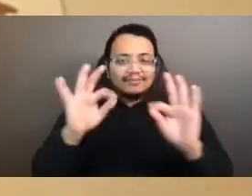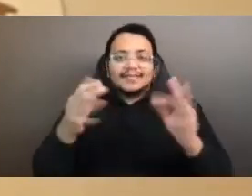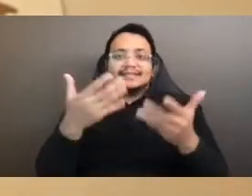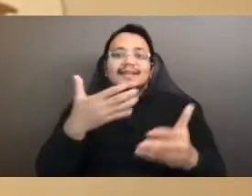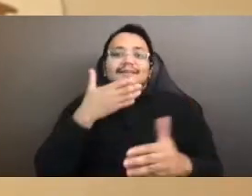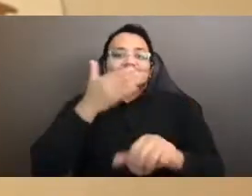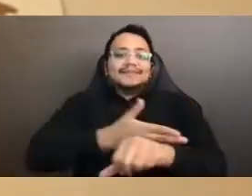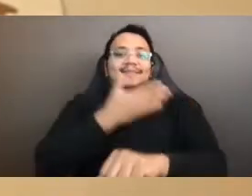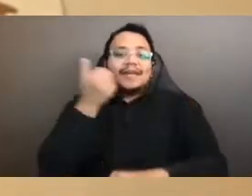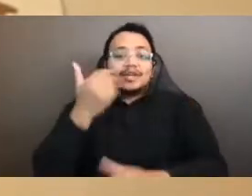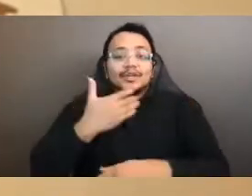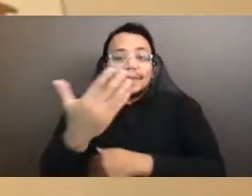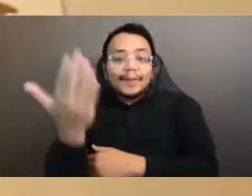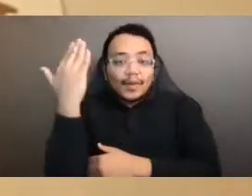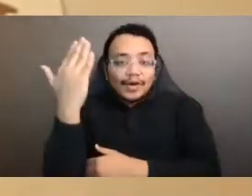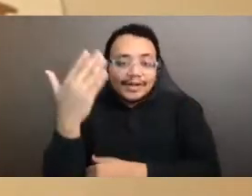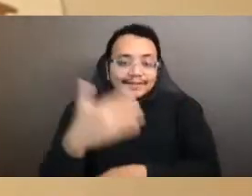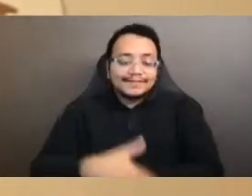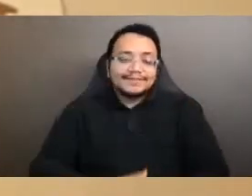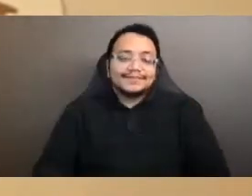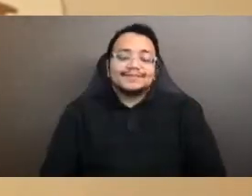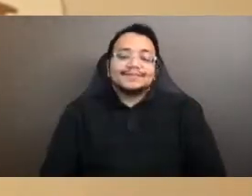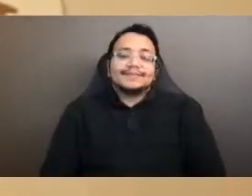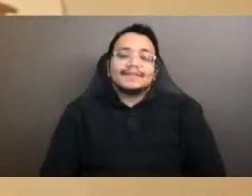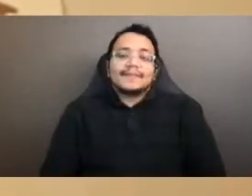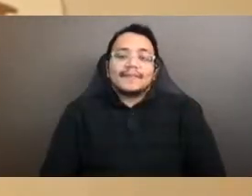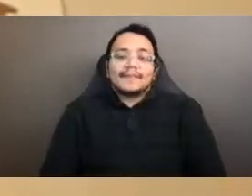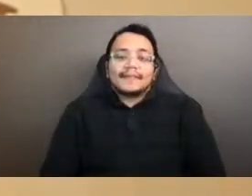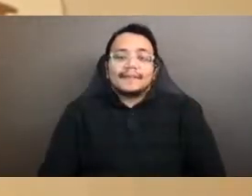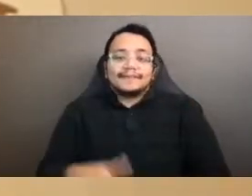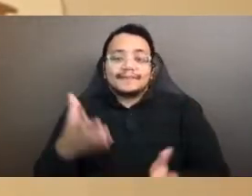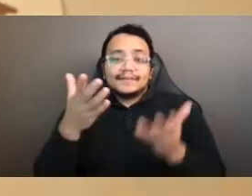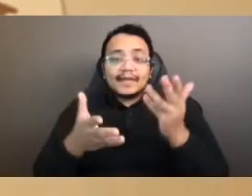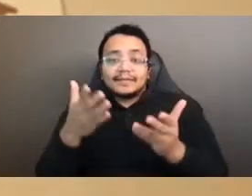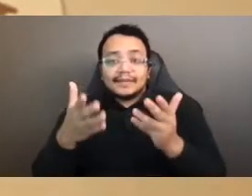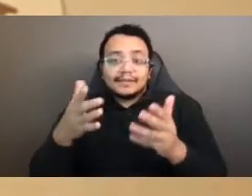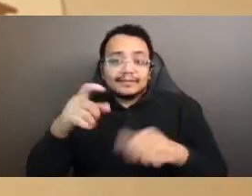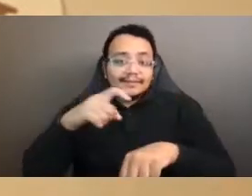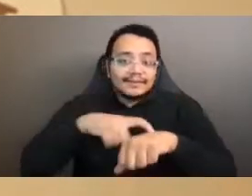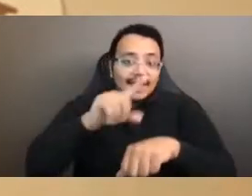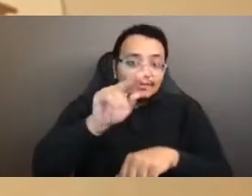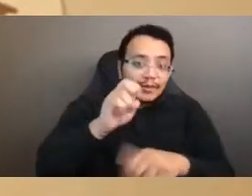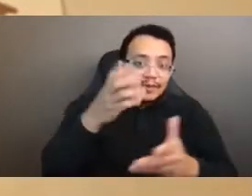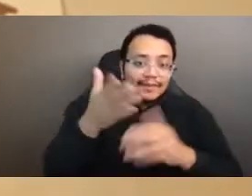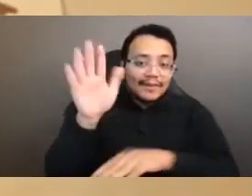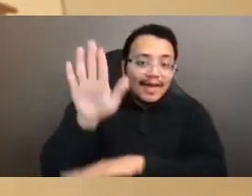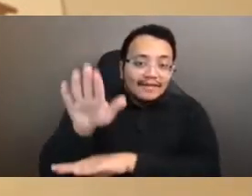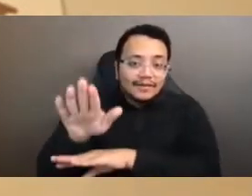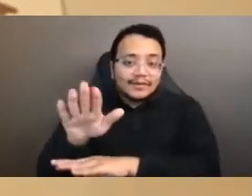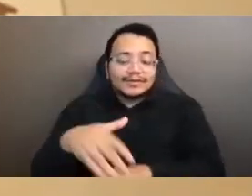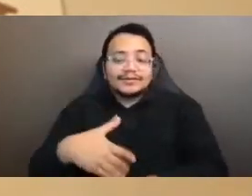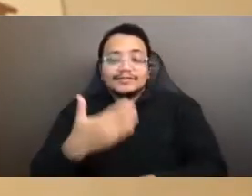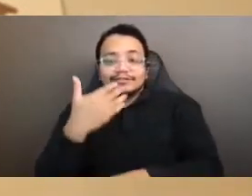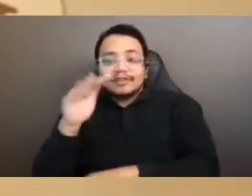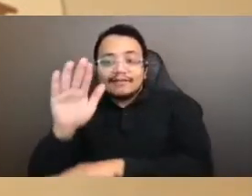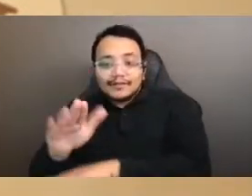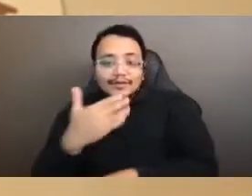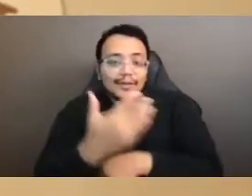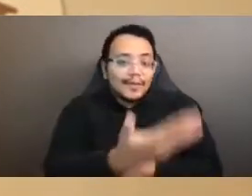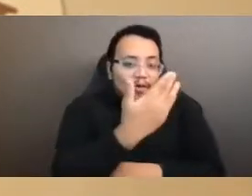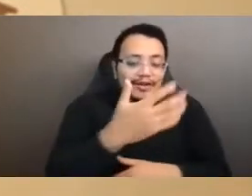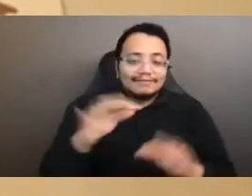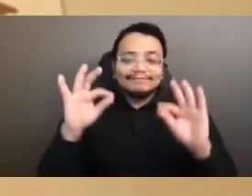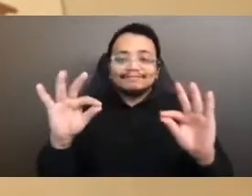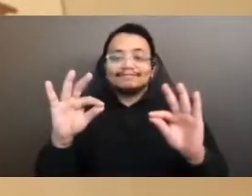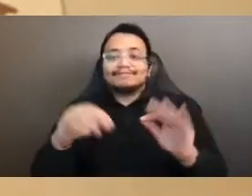Good morning, buenos dias, everybody. To folks who may be in different time zones, good afternoon, buenas tardes. We just wanted to